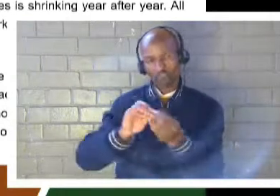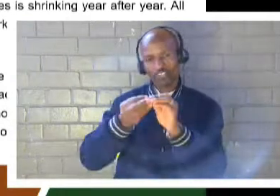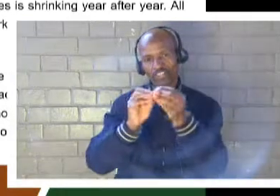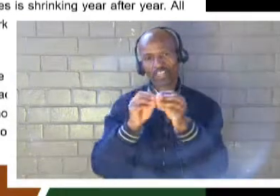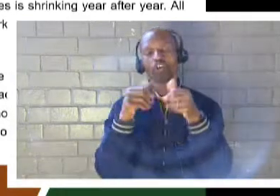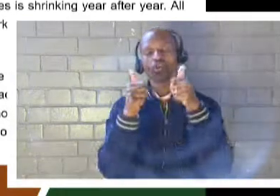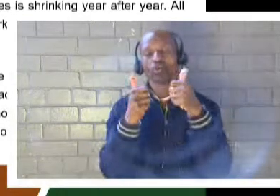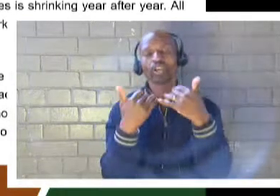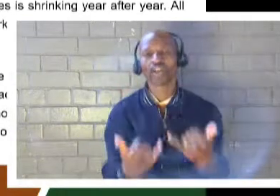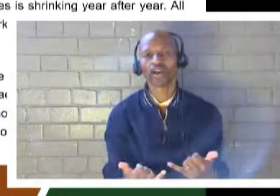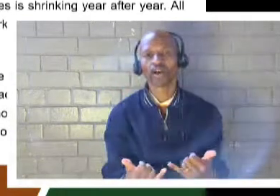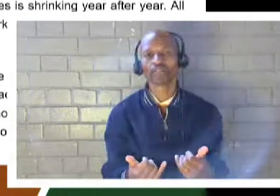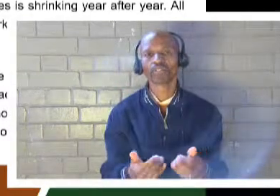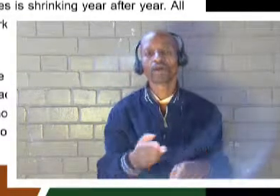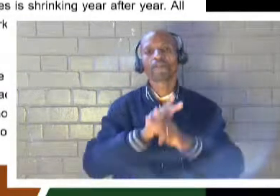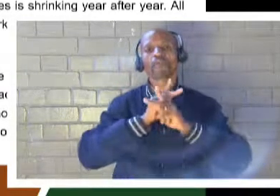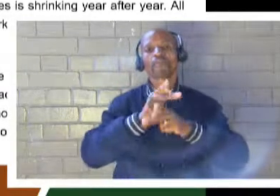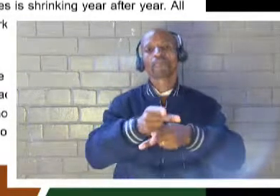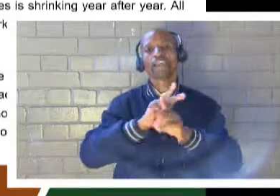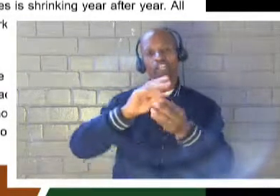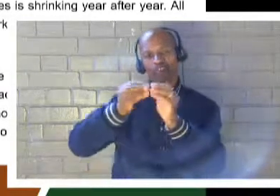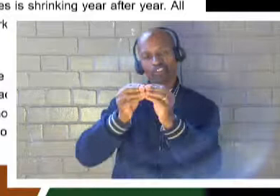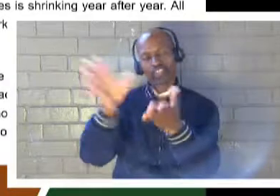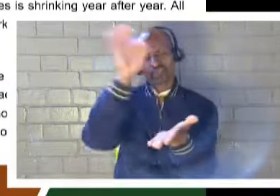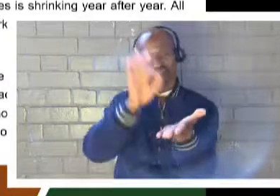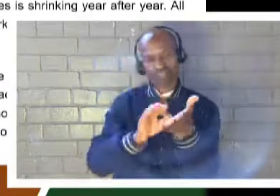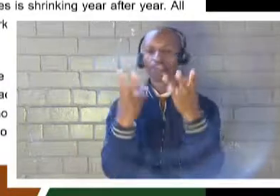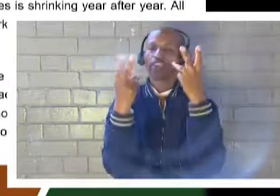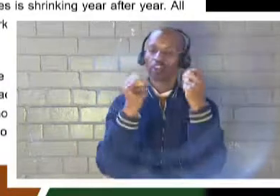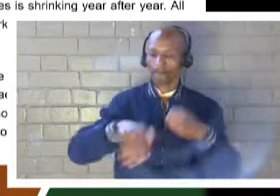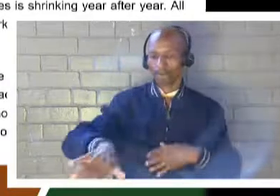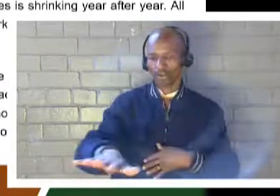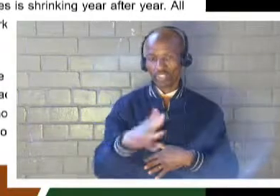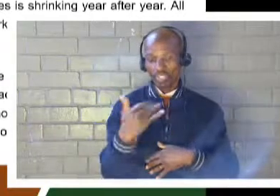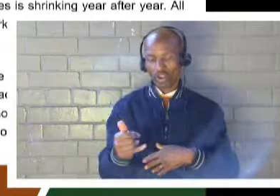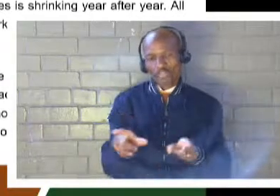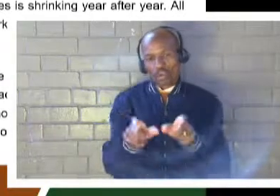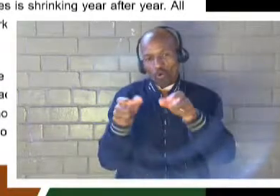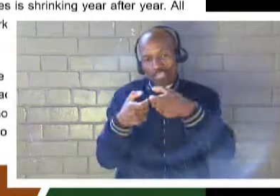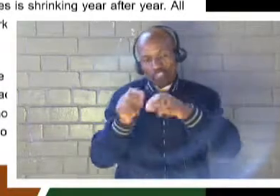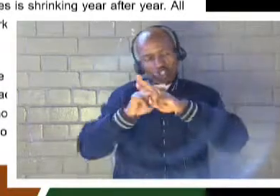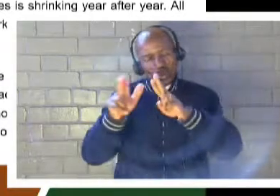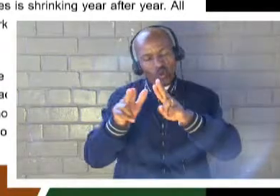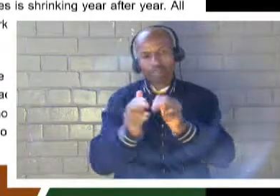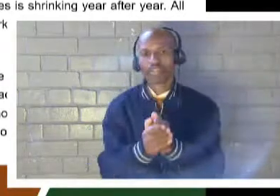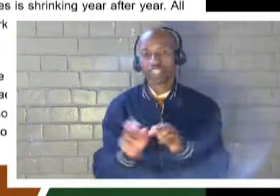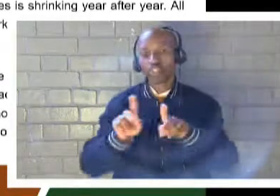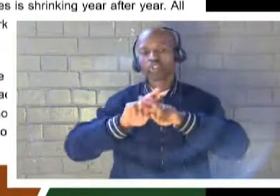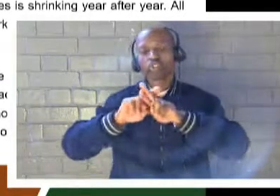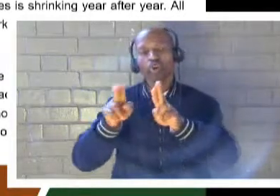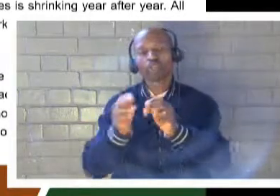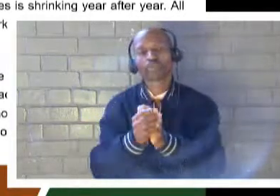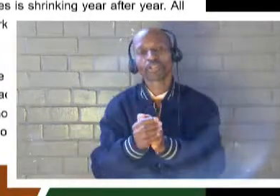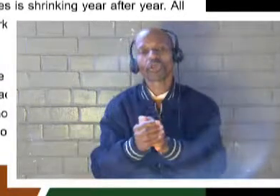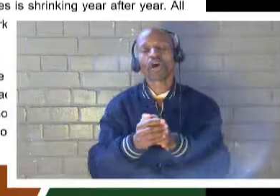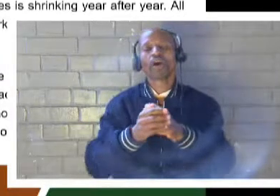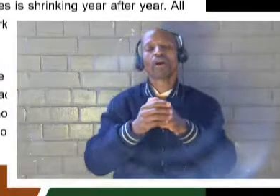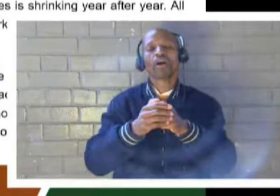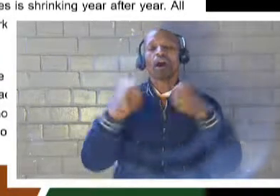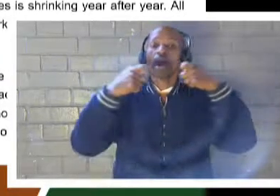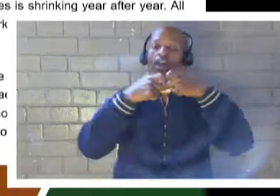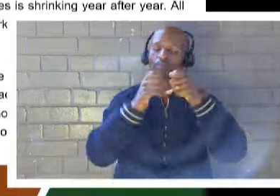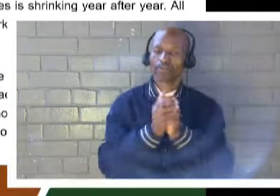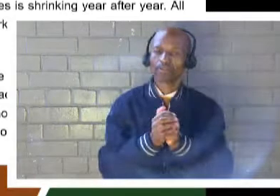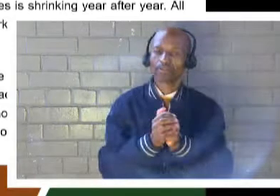maintained whilst preparing to repair or construct a new facility. The committee is not receptive to the argument that